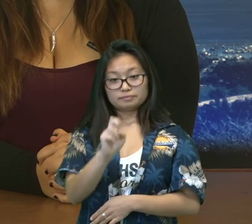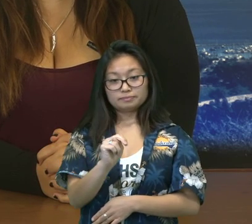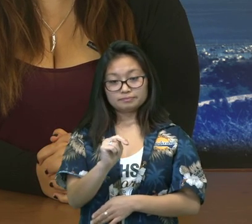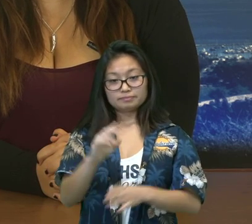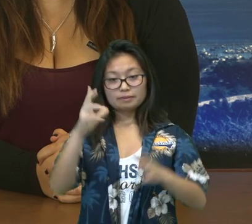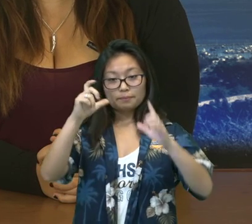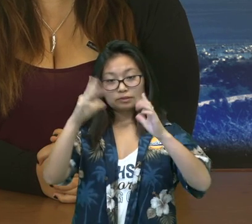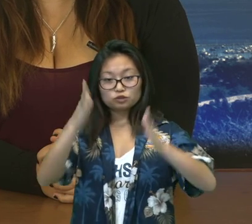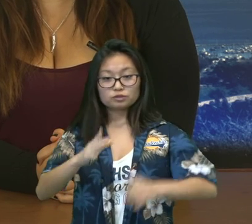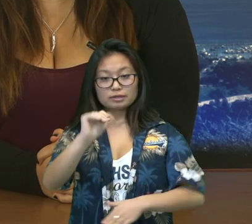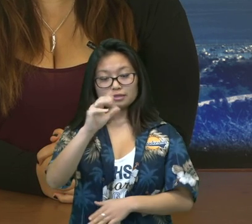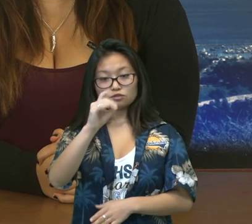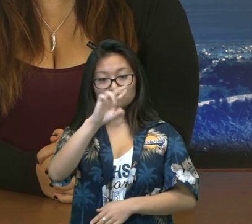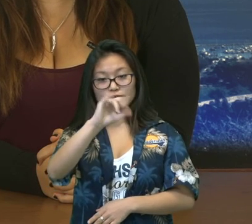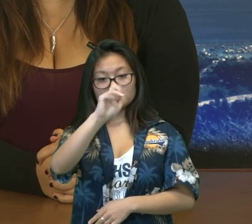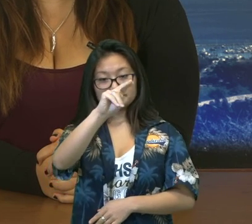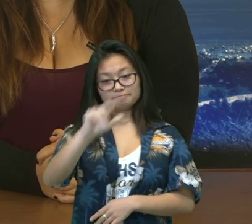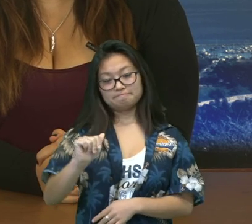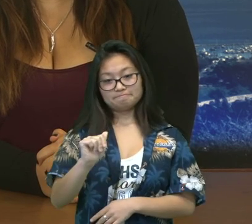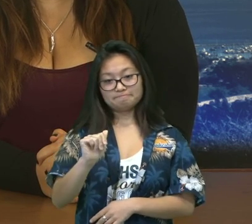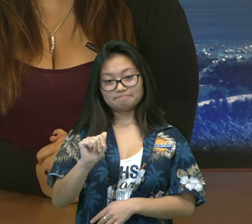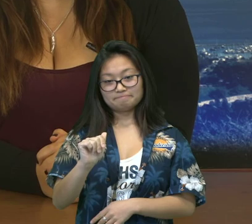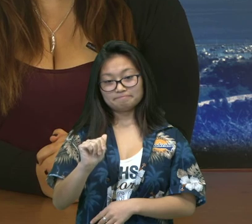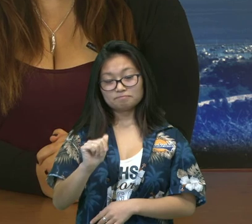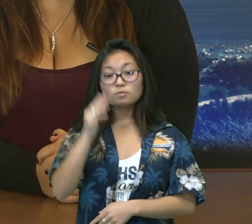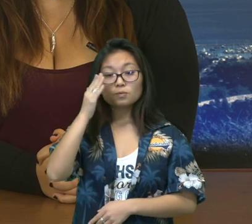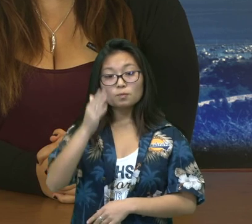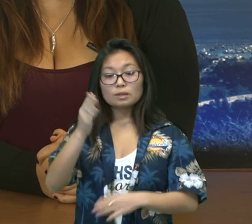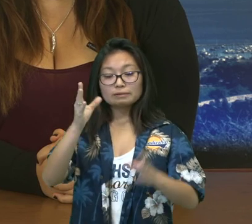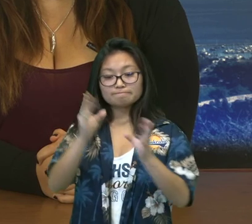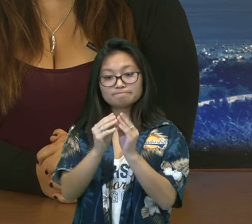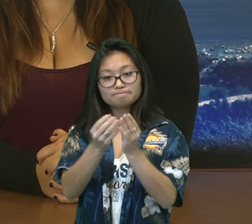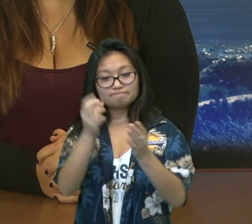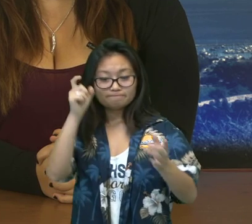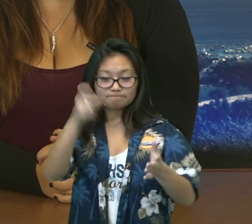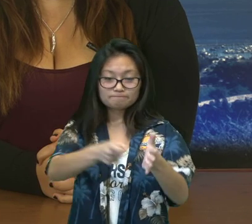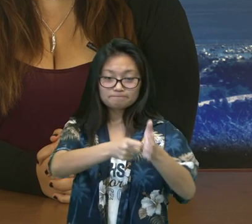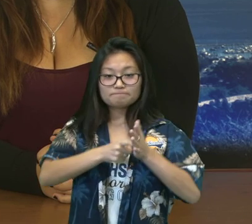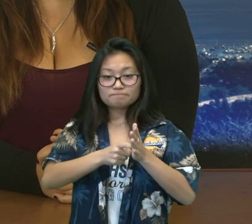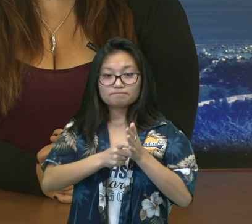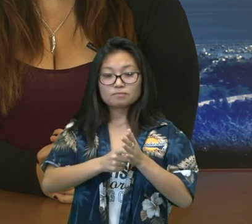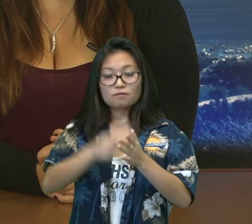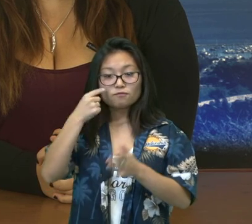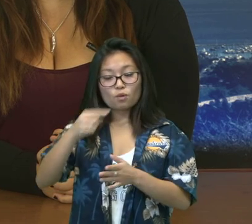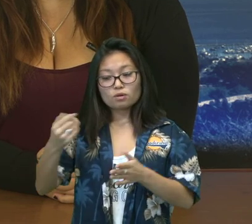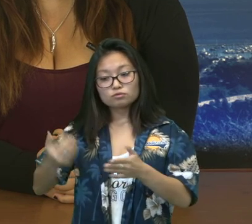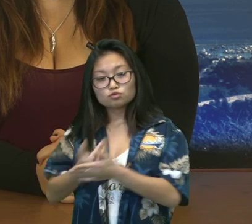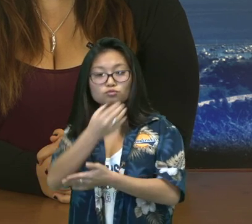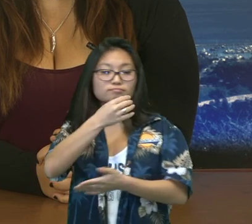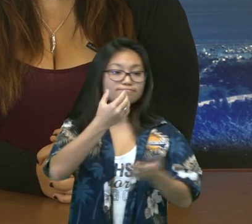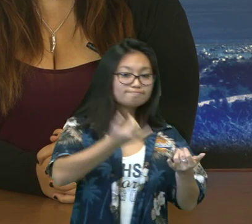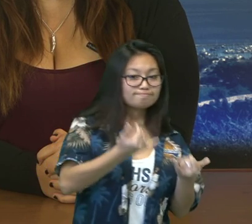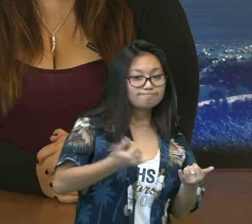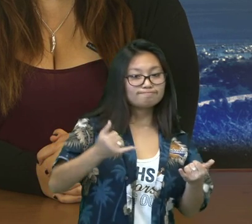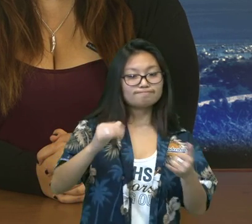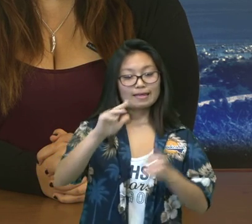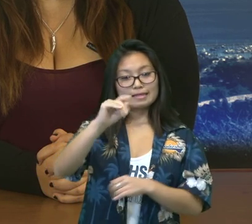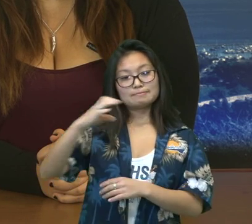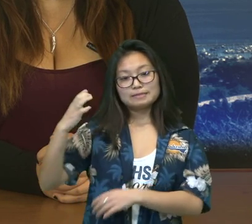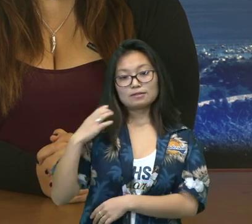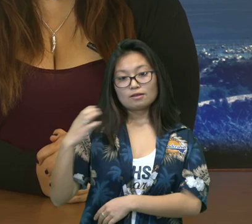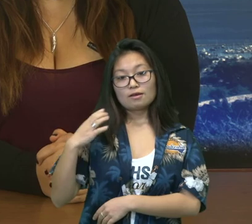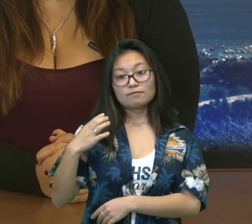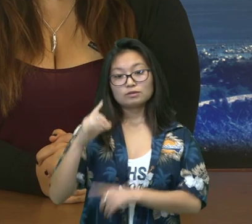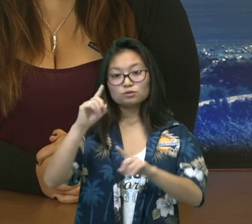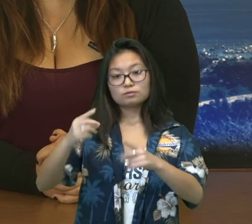Bowie, Historian Adriana Perez. There will be a mandatory meeting for the current and new ASB officers on Monday, April 18th at lunch in